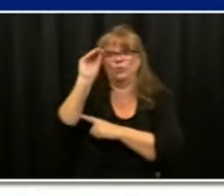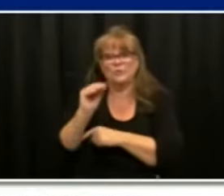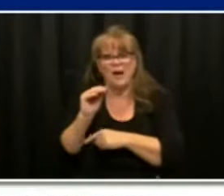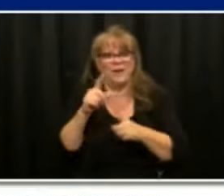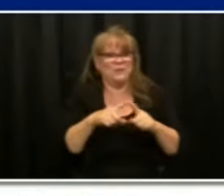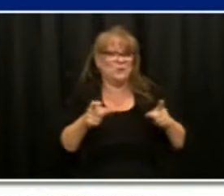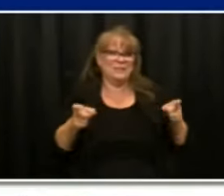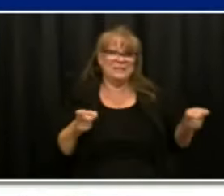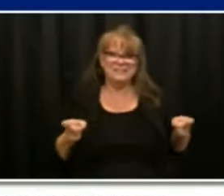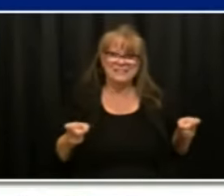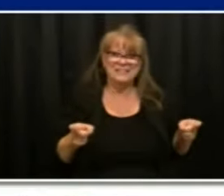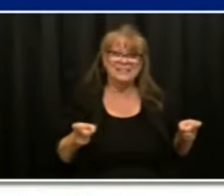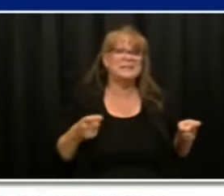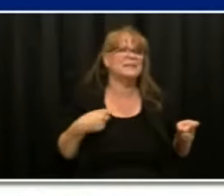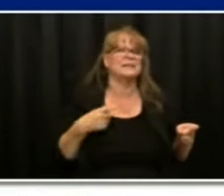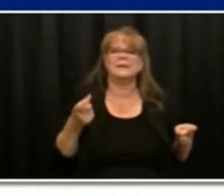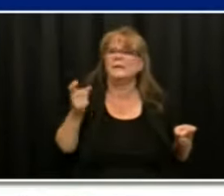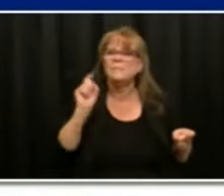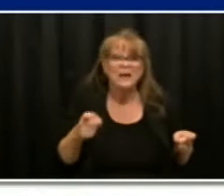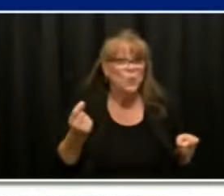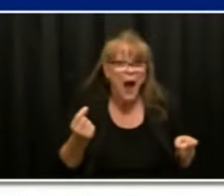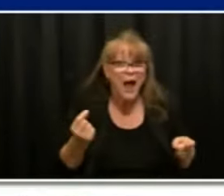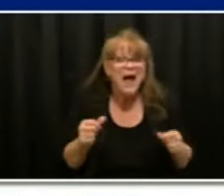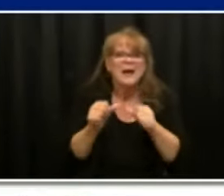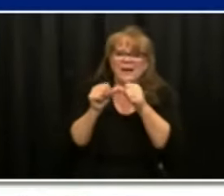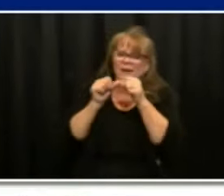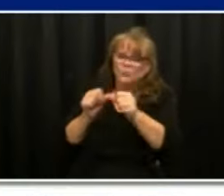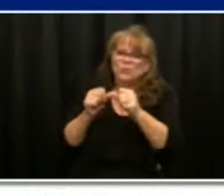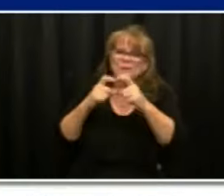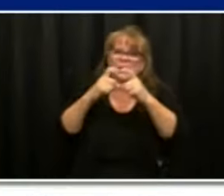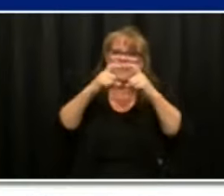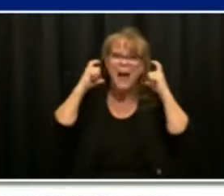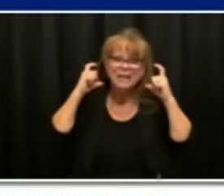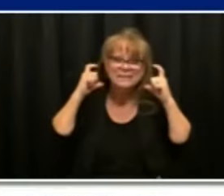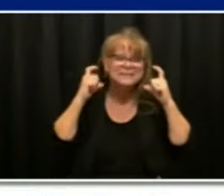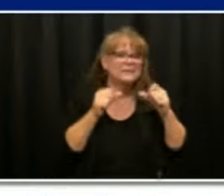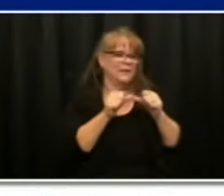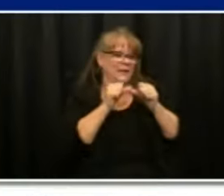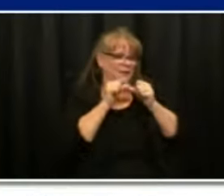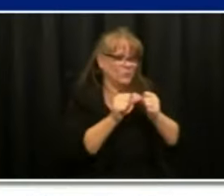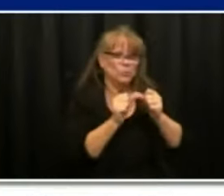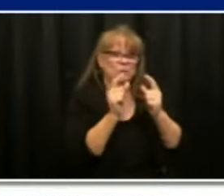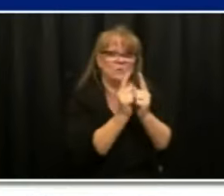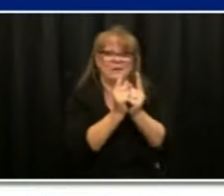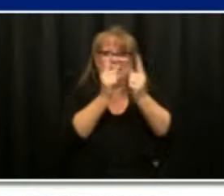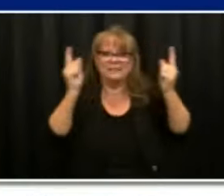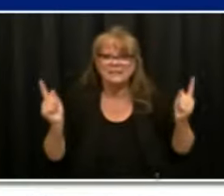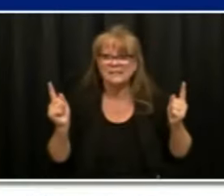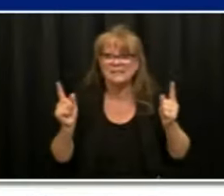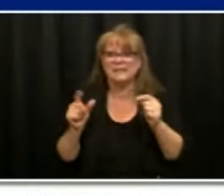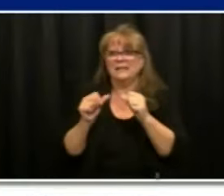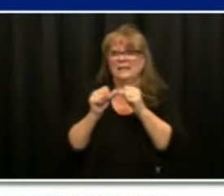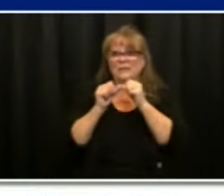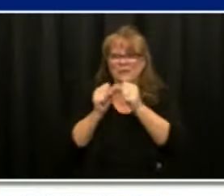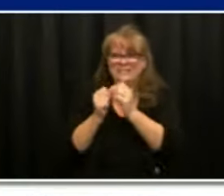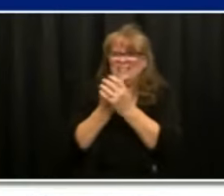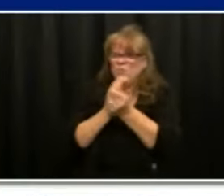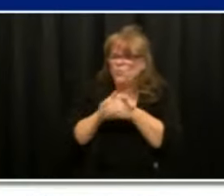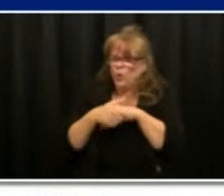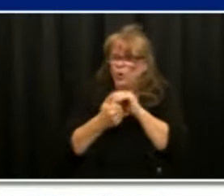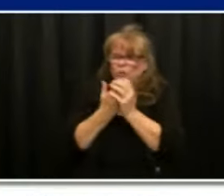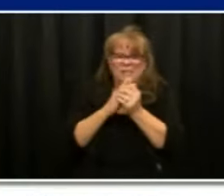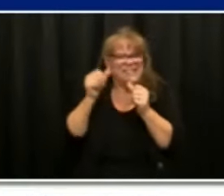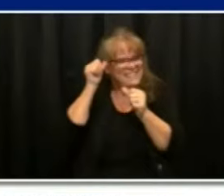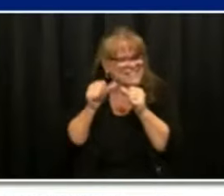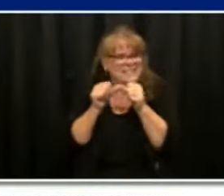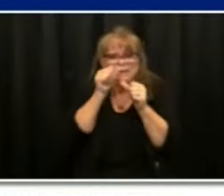distancing, contact tracing, mask wearing, and other factors are decreasing transmission in the state by about 66%. To get back